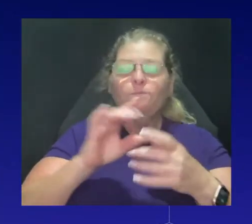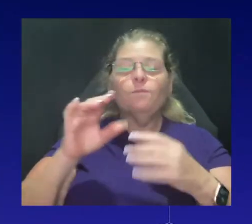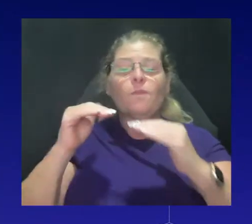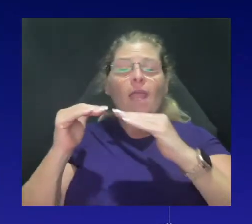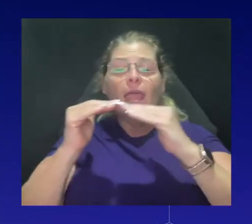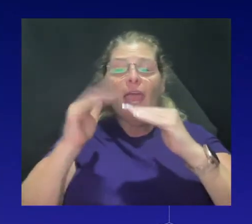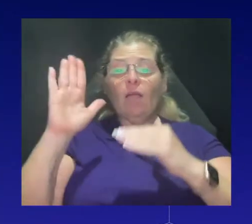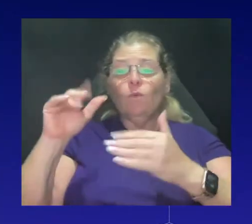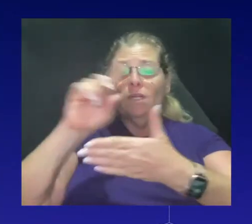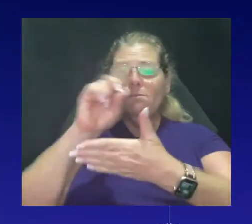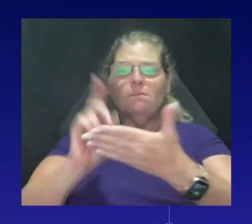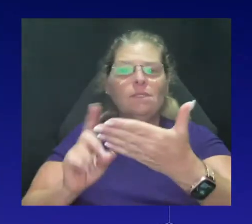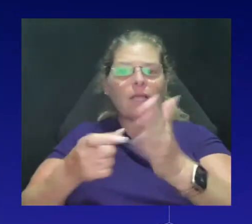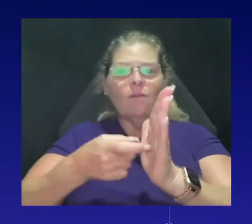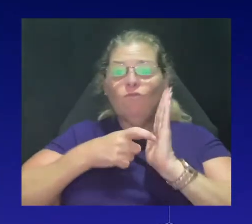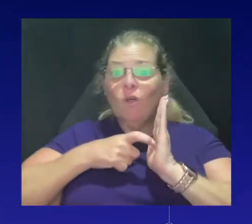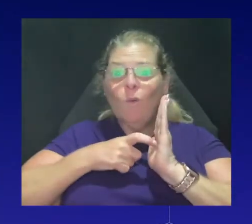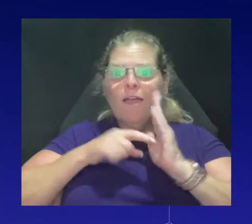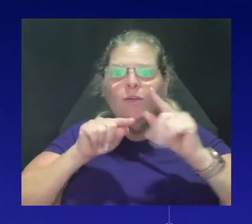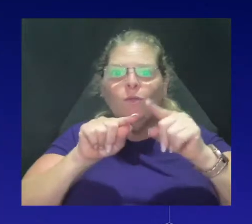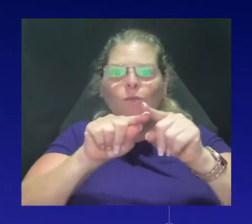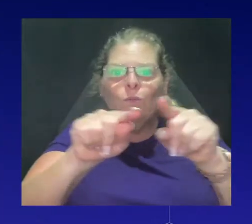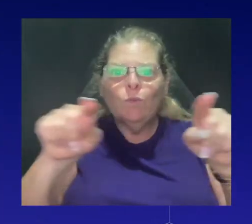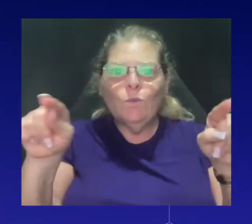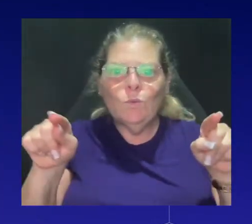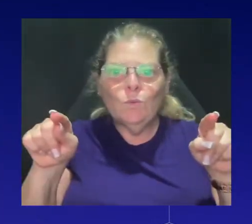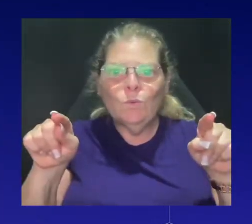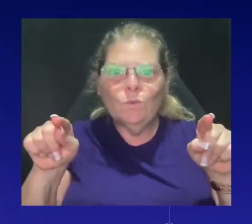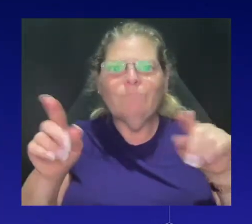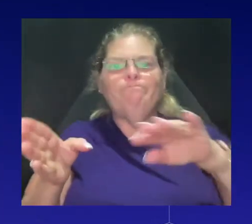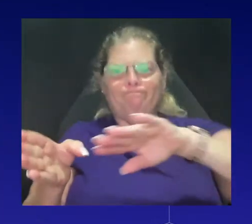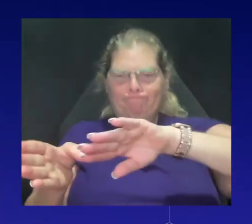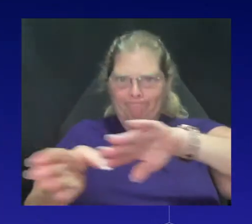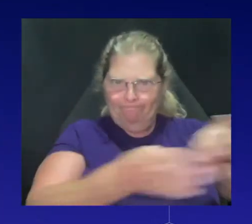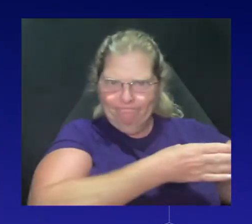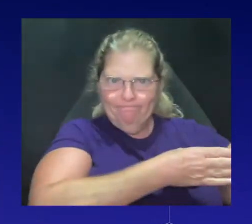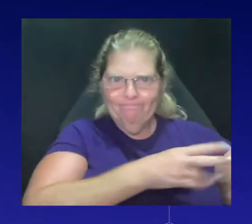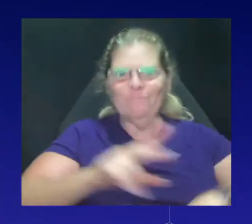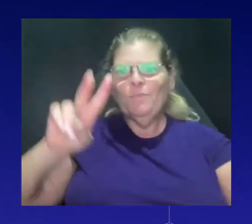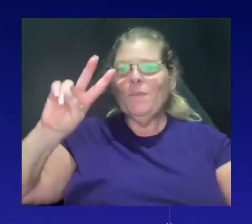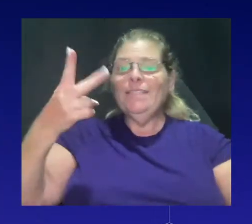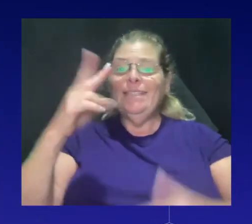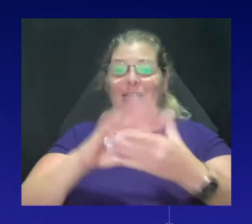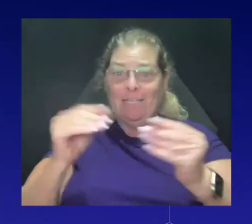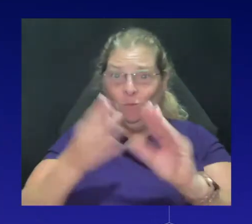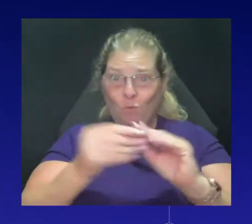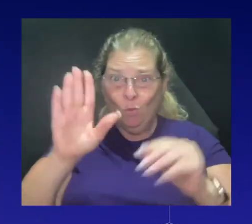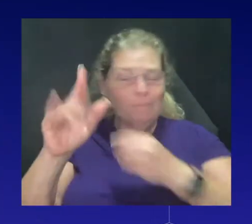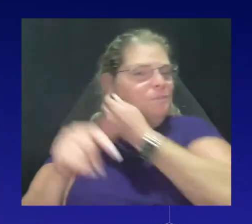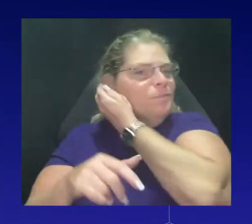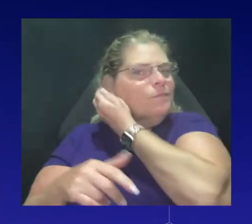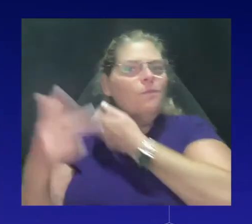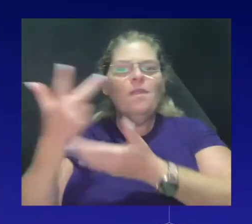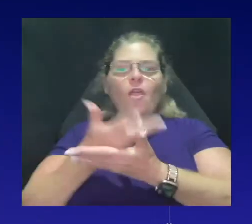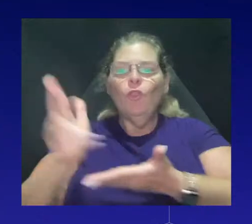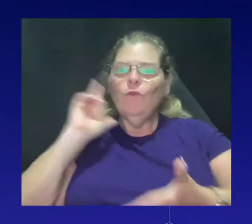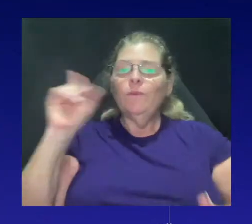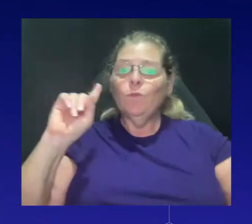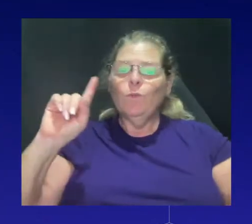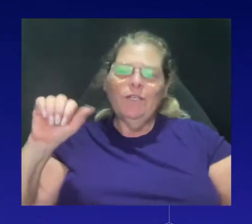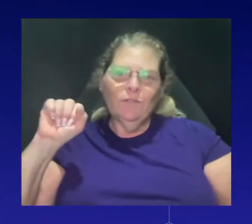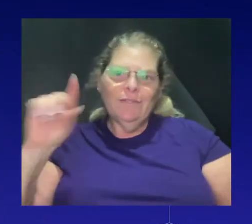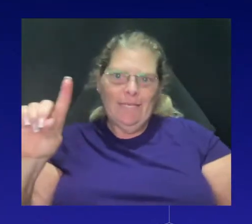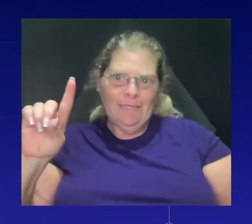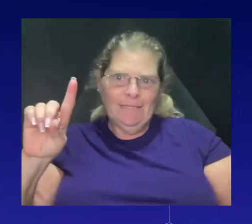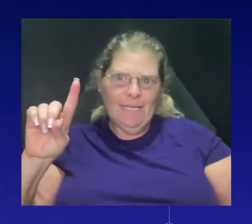you. Second story. About 3 weeks ago, I was in San Diego because we have a really